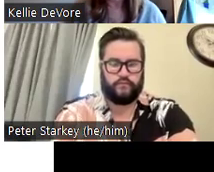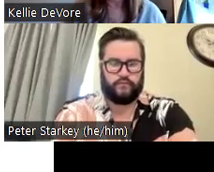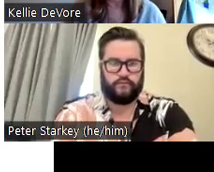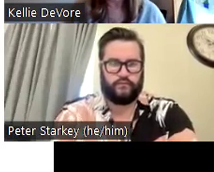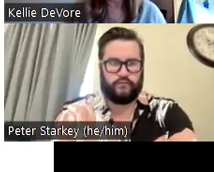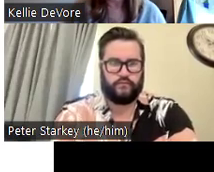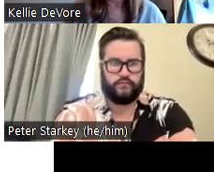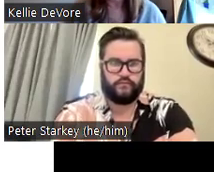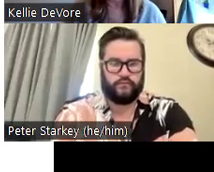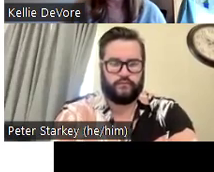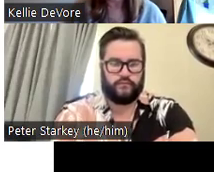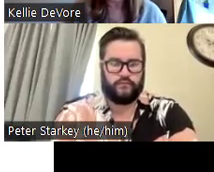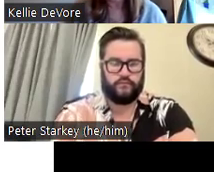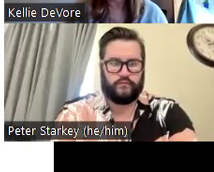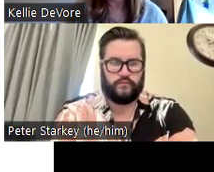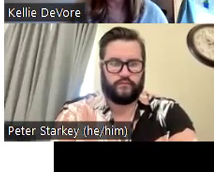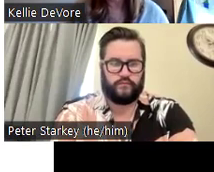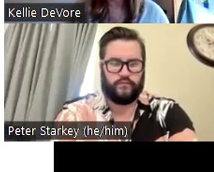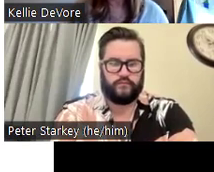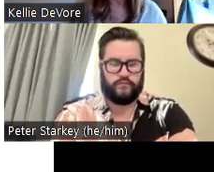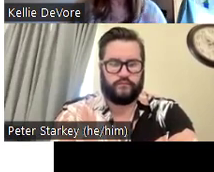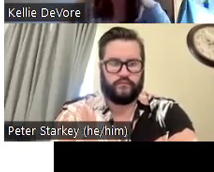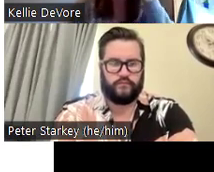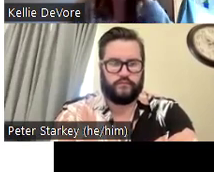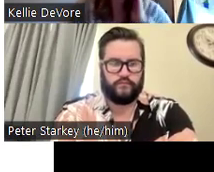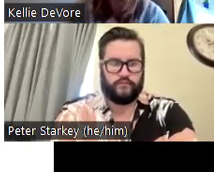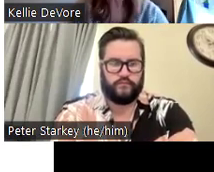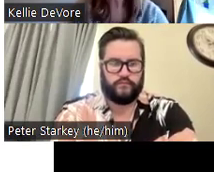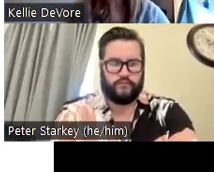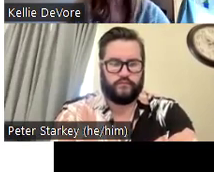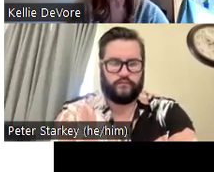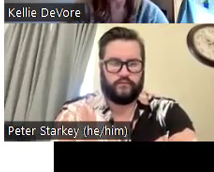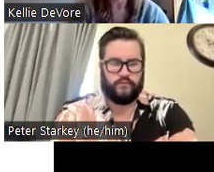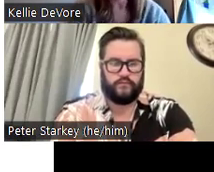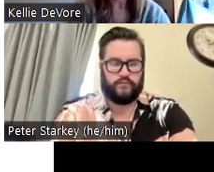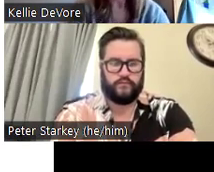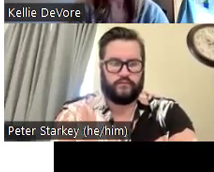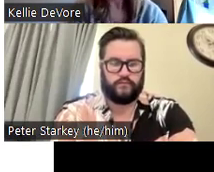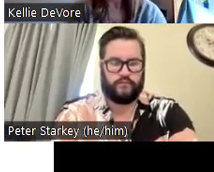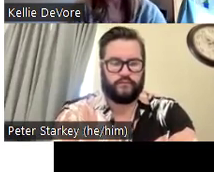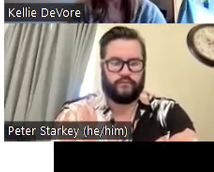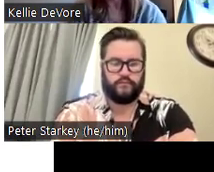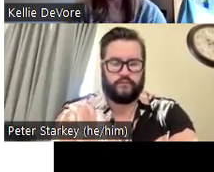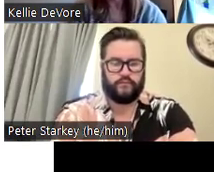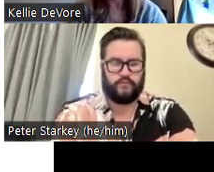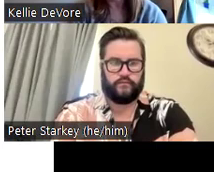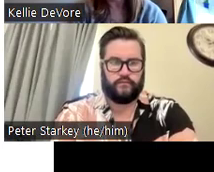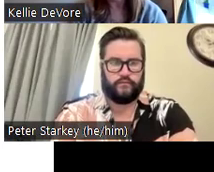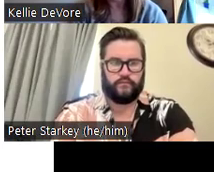education around topics that are covered in the MAC meetings, especially when it comes to things that are going to be voted on,